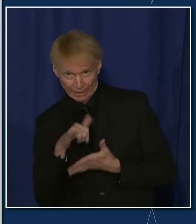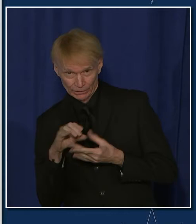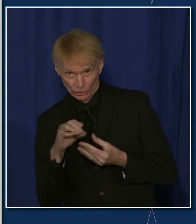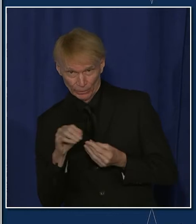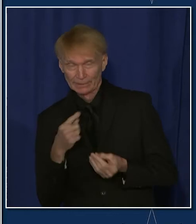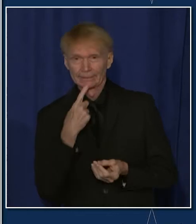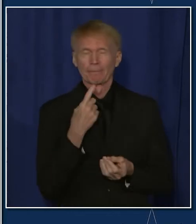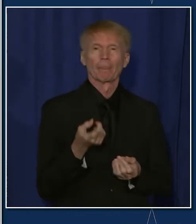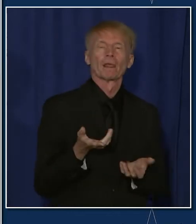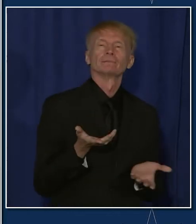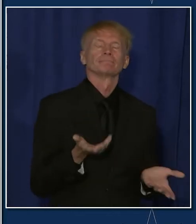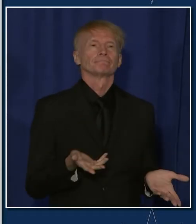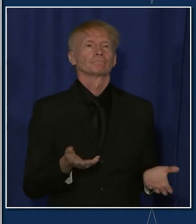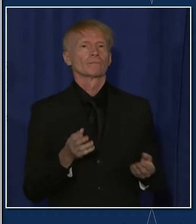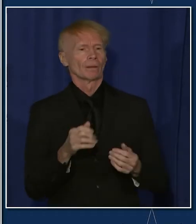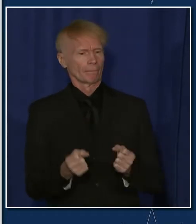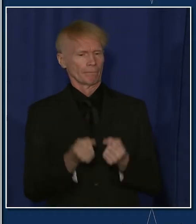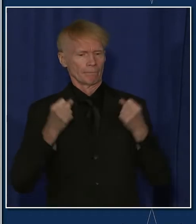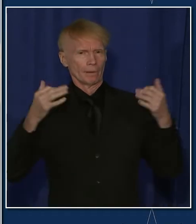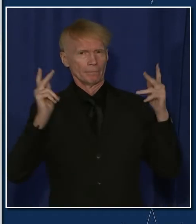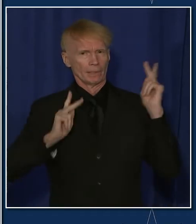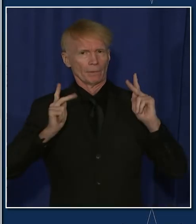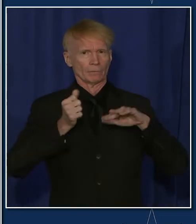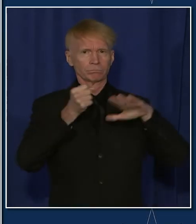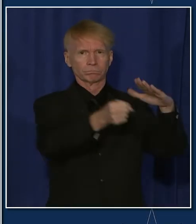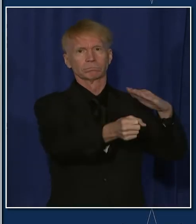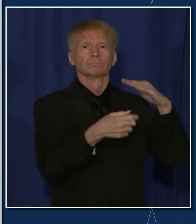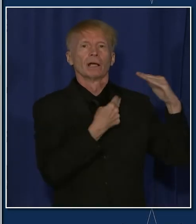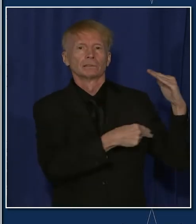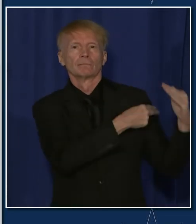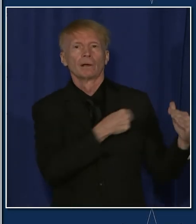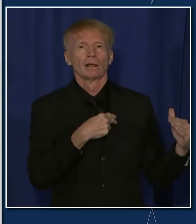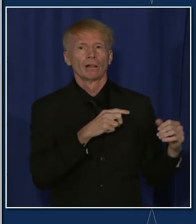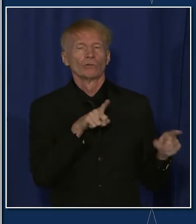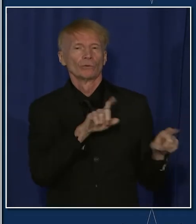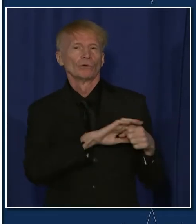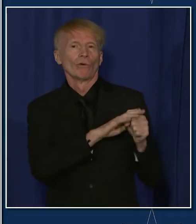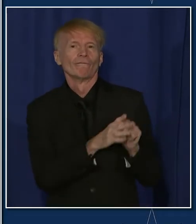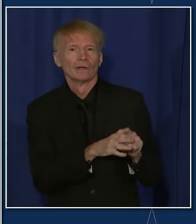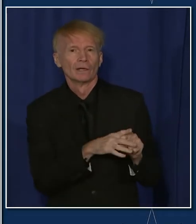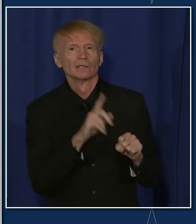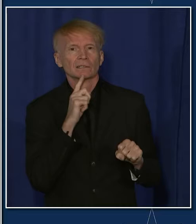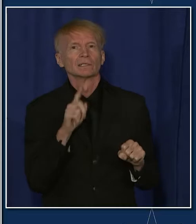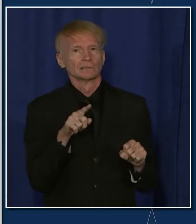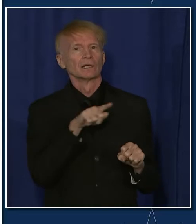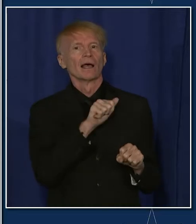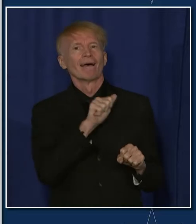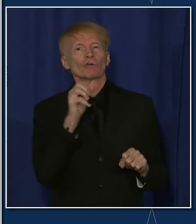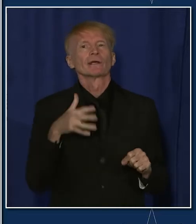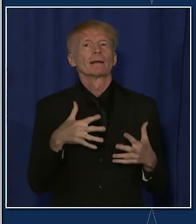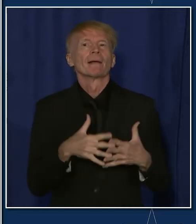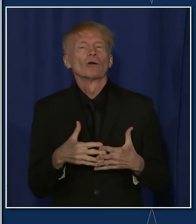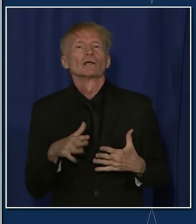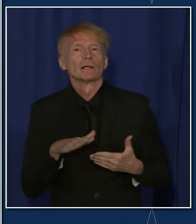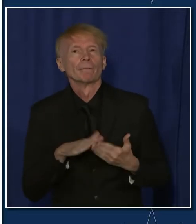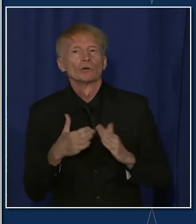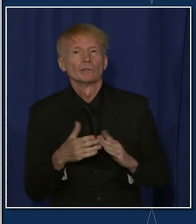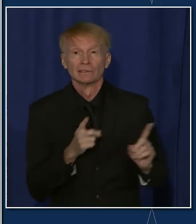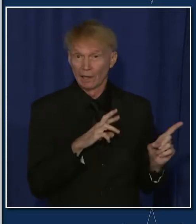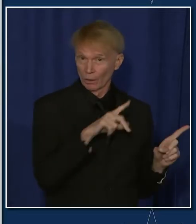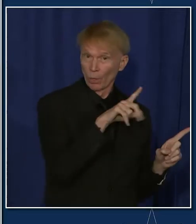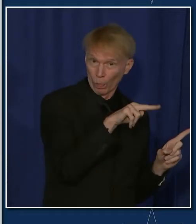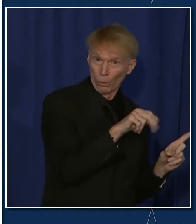that are hospitalized and having severe outcomes from COVID-19 are the African American community. Dr. Luna just